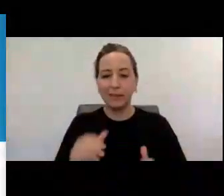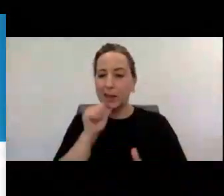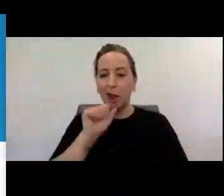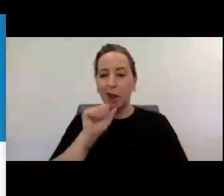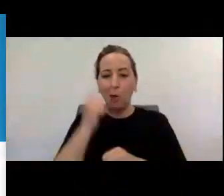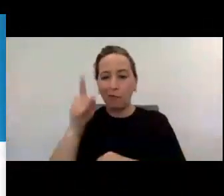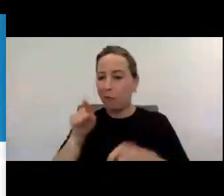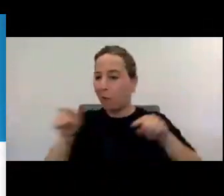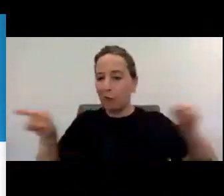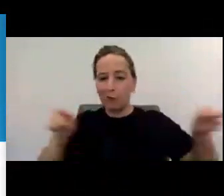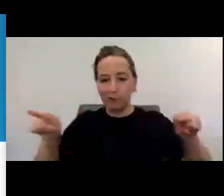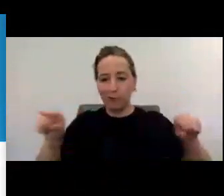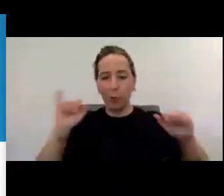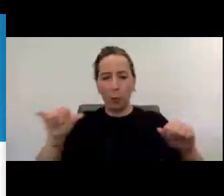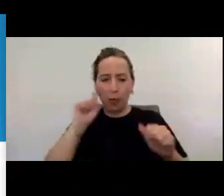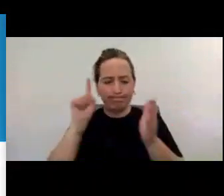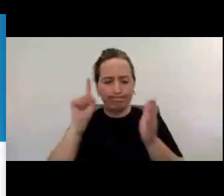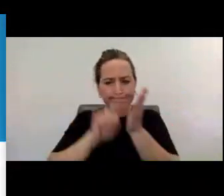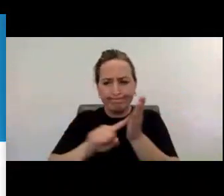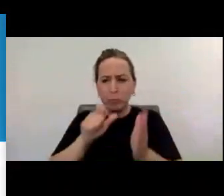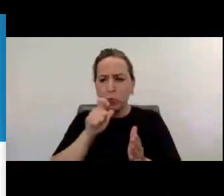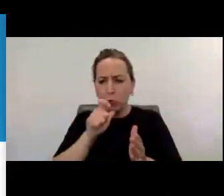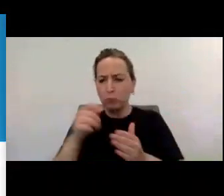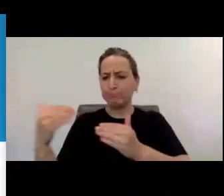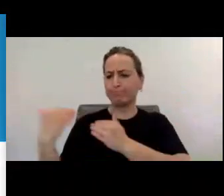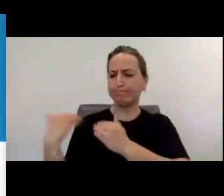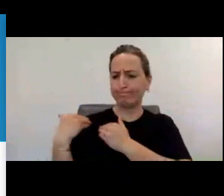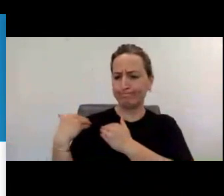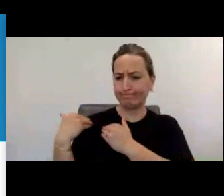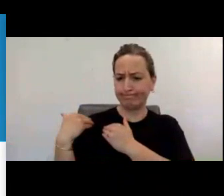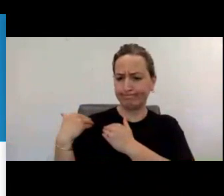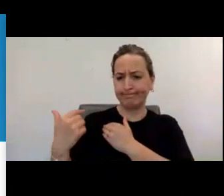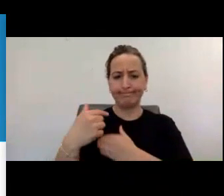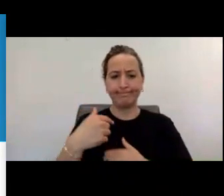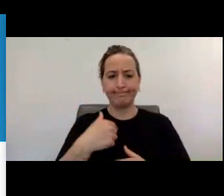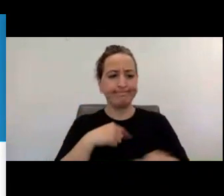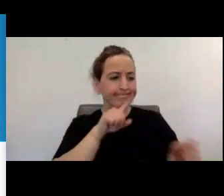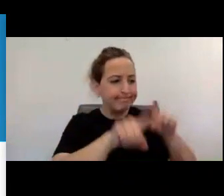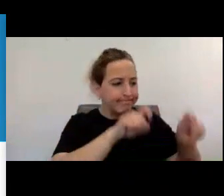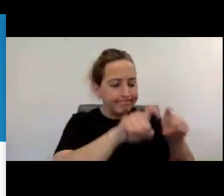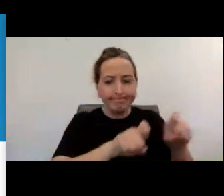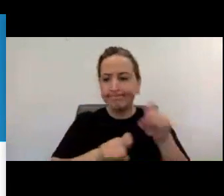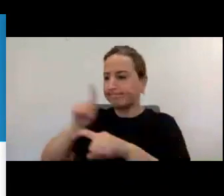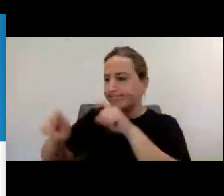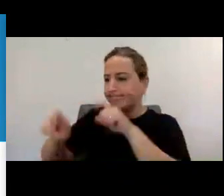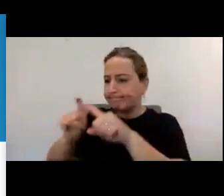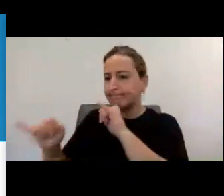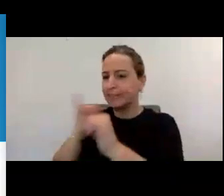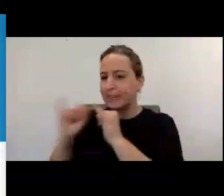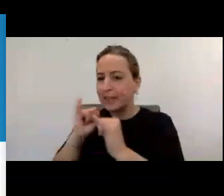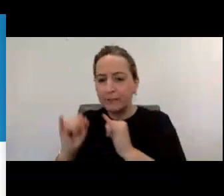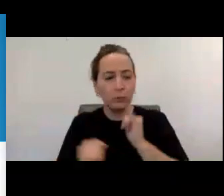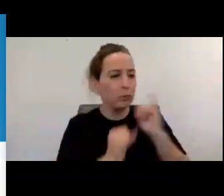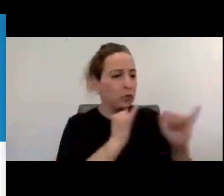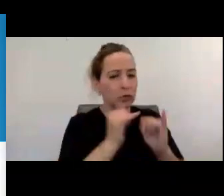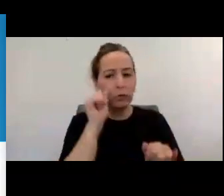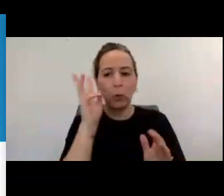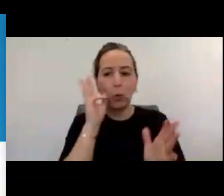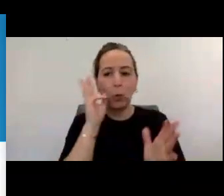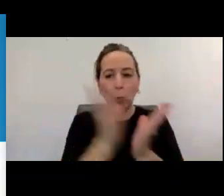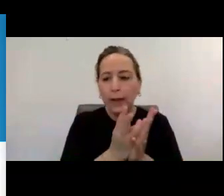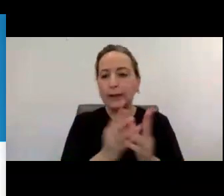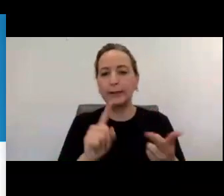They're trying to get to the bottom of the situation. And they do that by asking for documents, interviewing witnesses, holding a